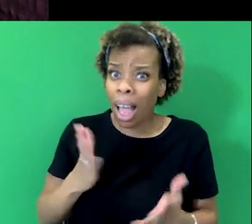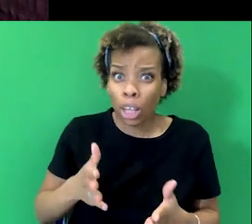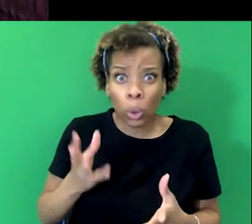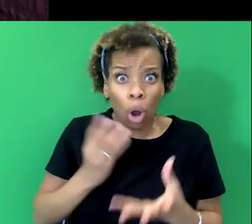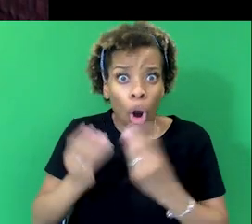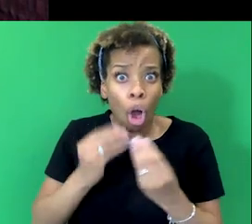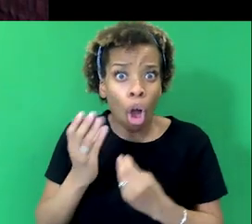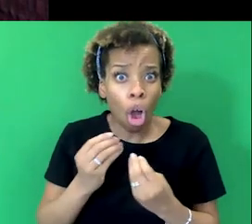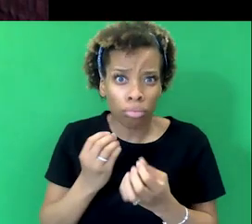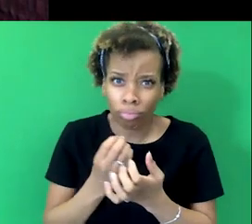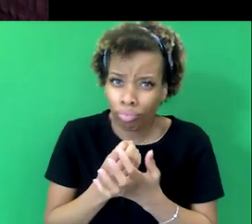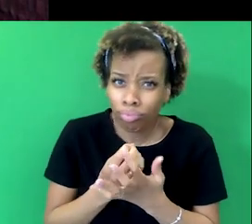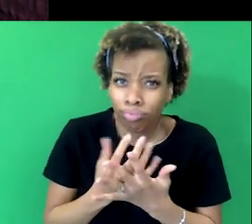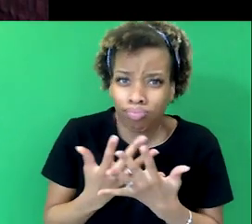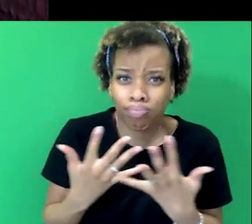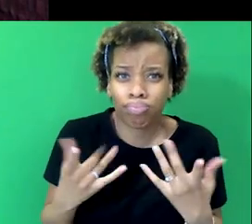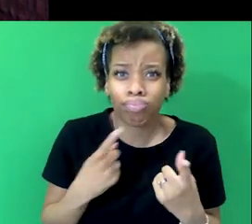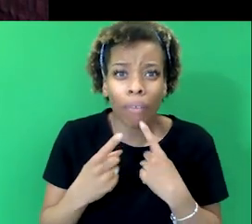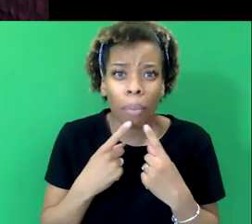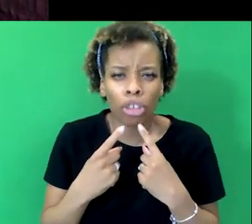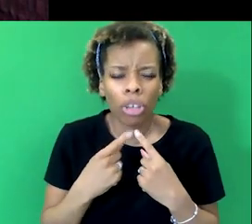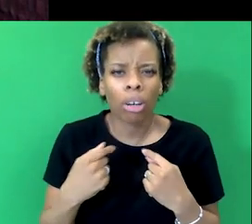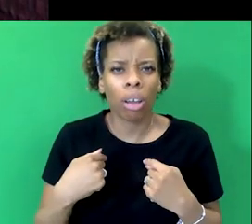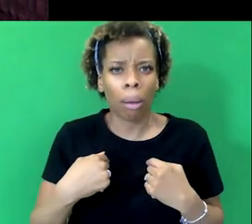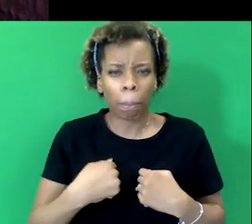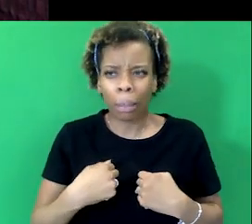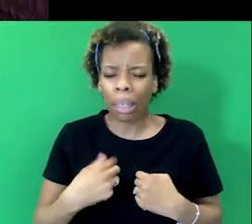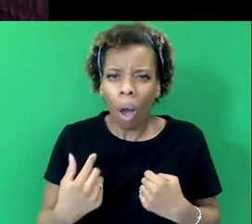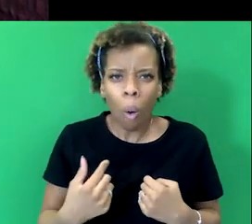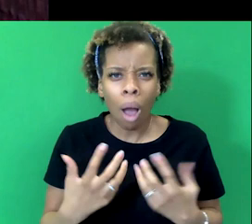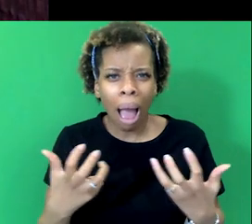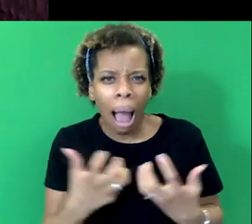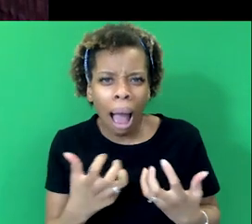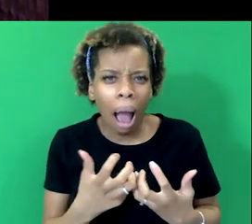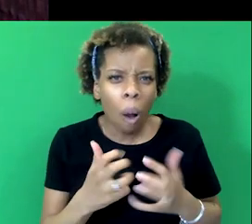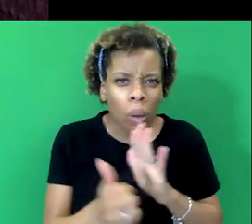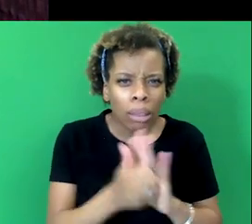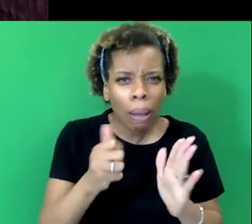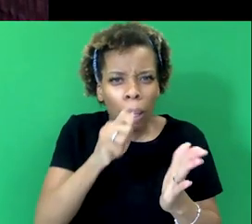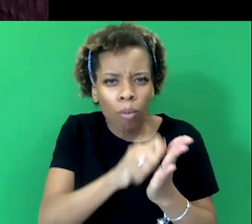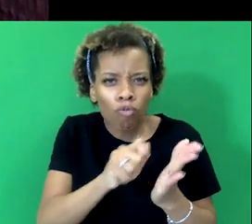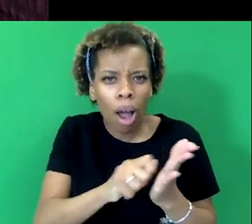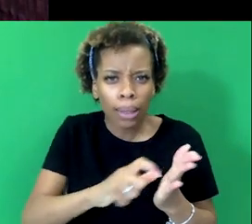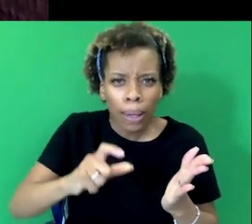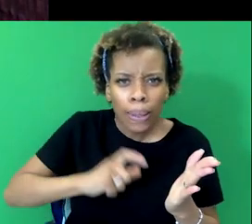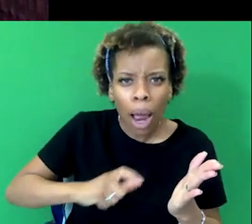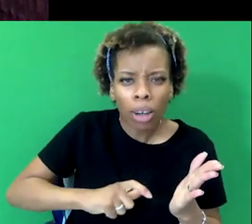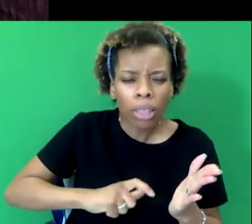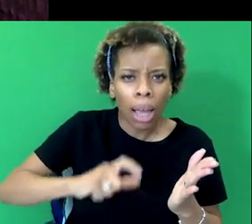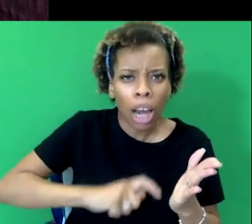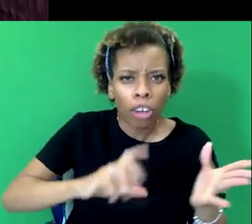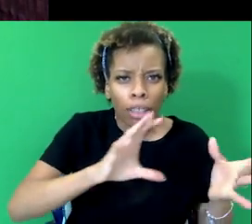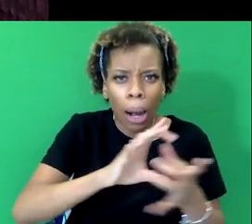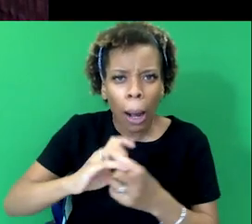writer. I had to learn about character and how character drives plot. And it's